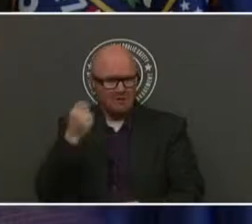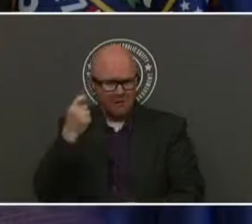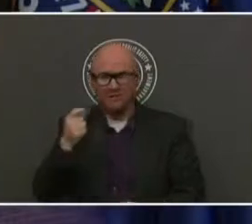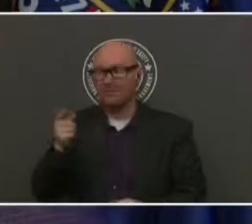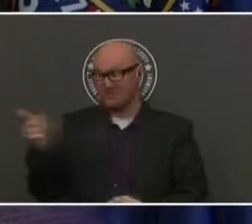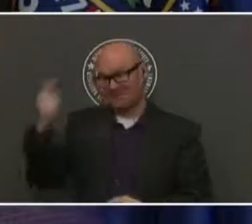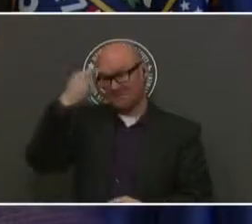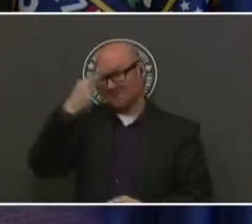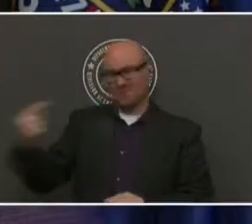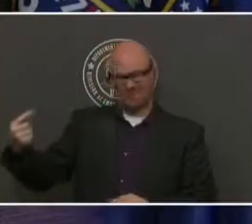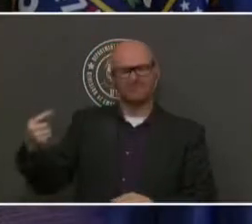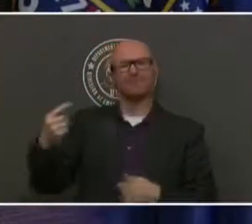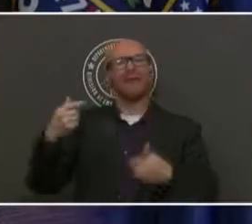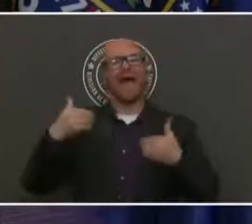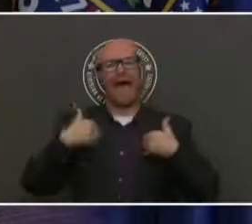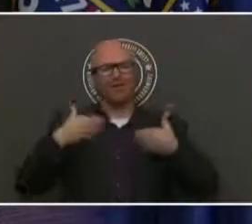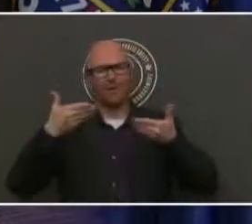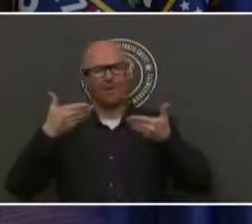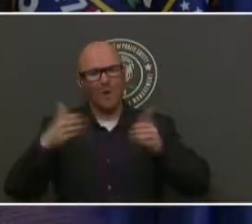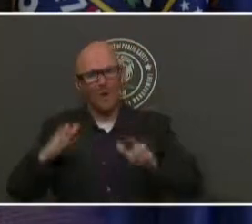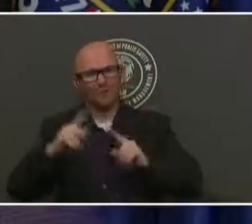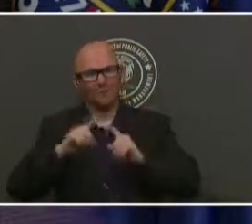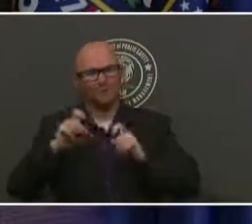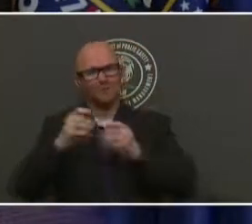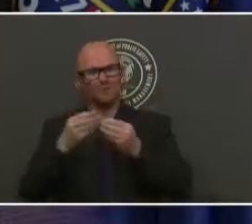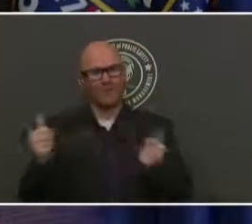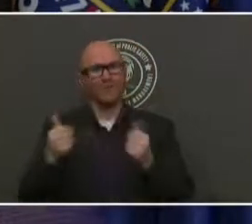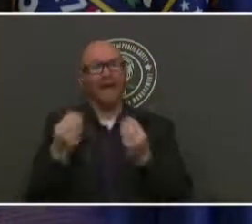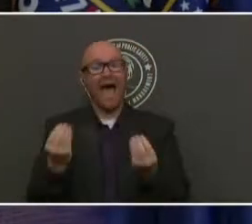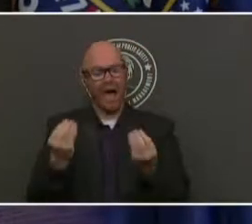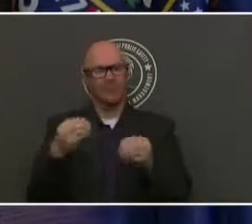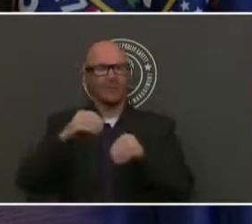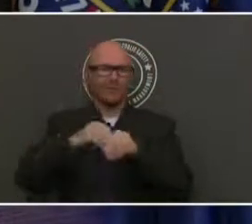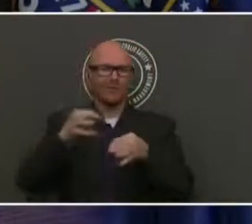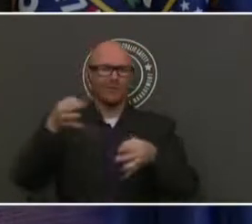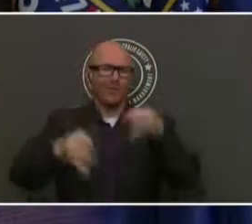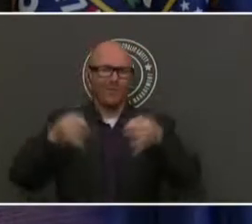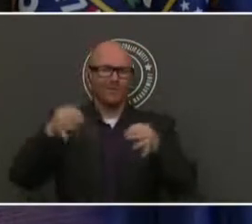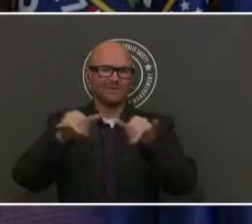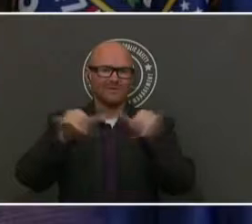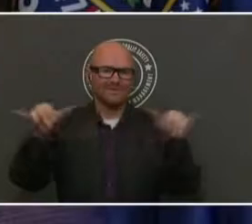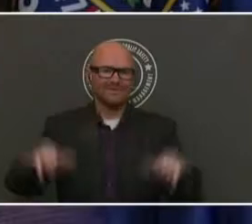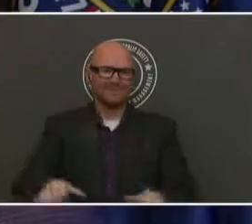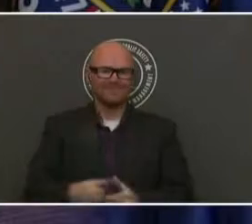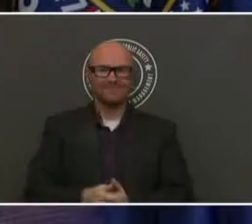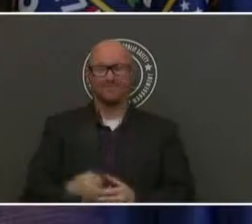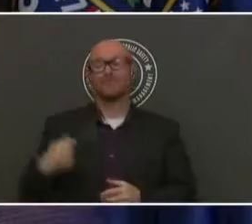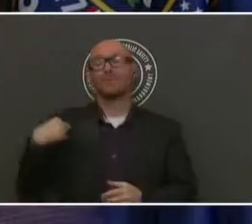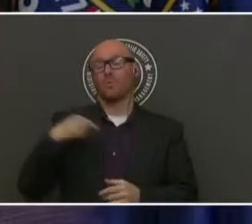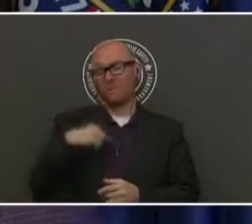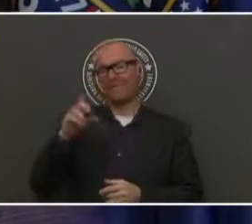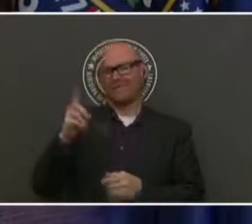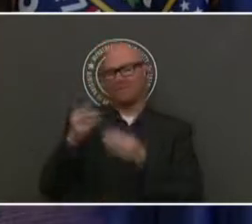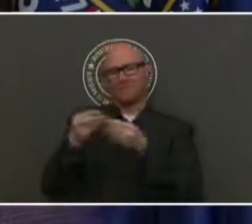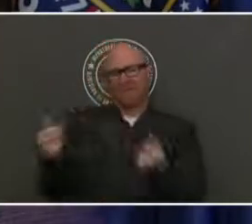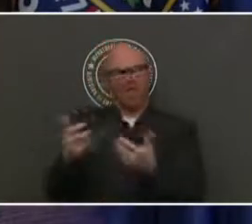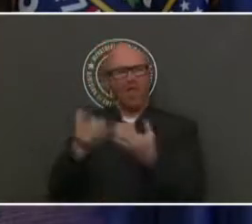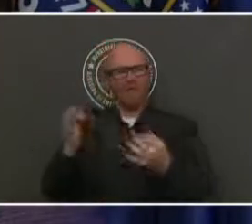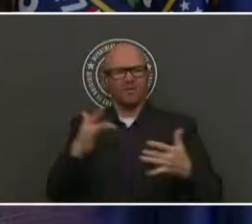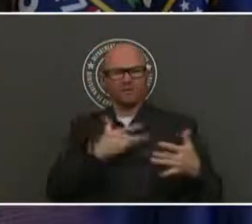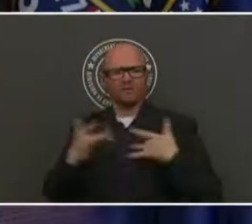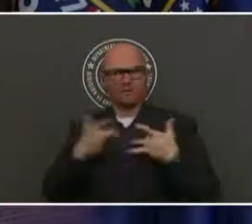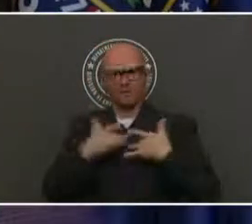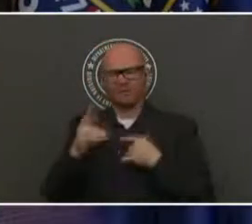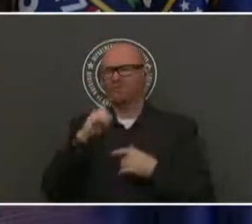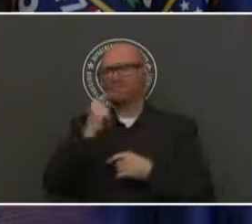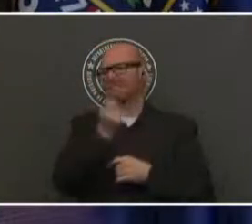And those counties can challenge those things. But look, we resolved most of those concerns. In fact, several of the bills we